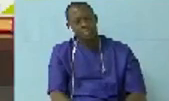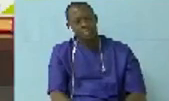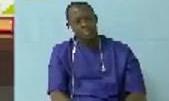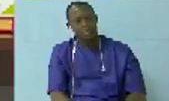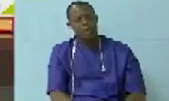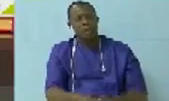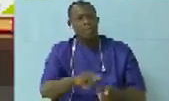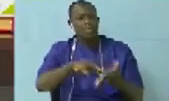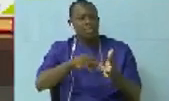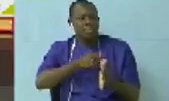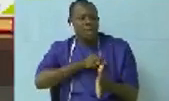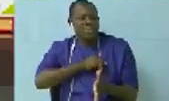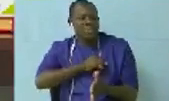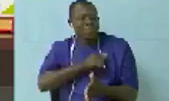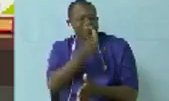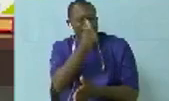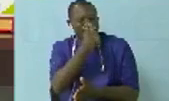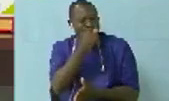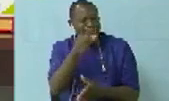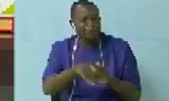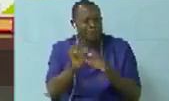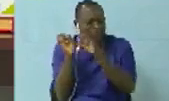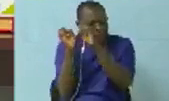Concealment of treason.